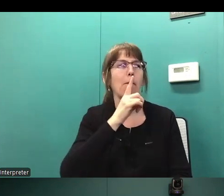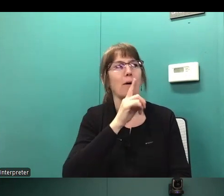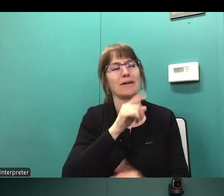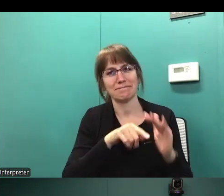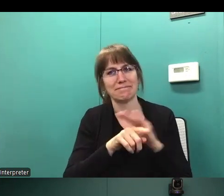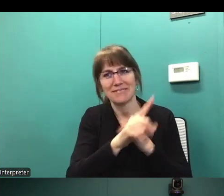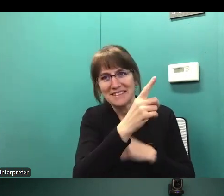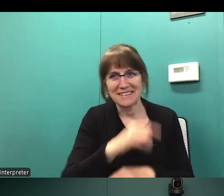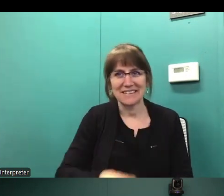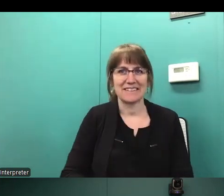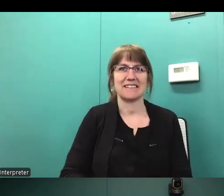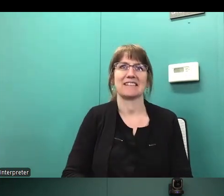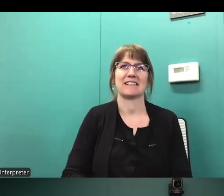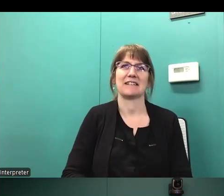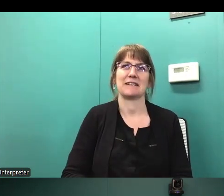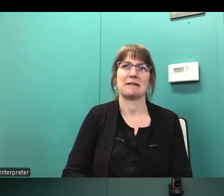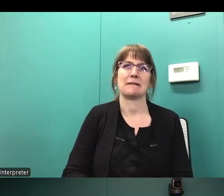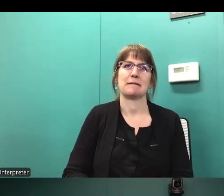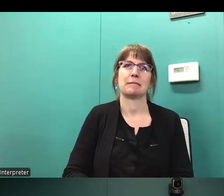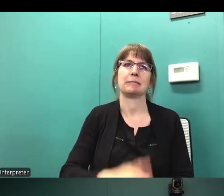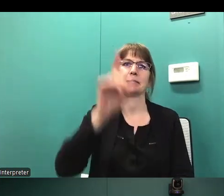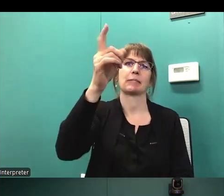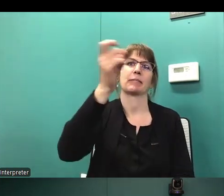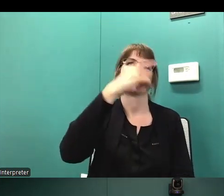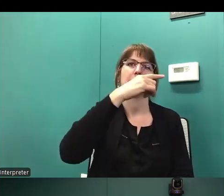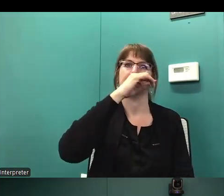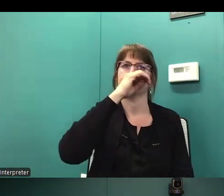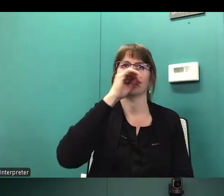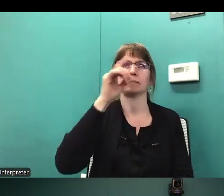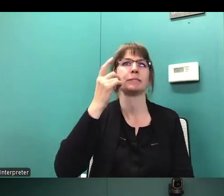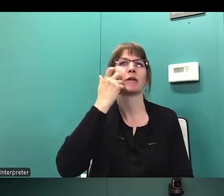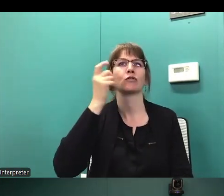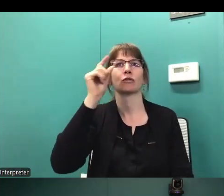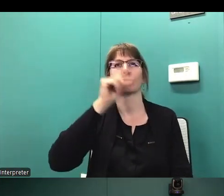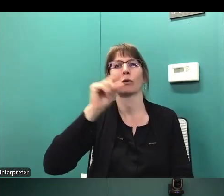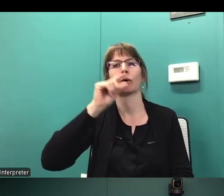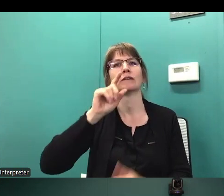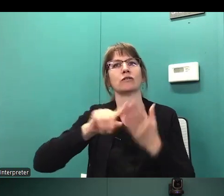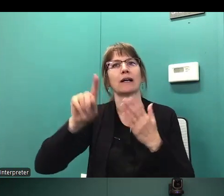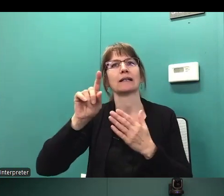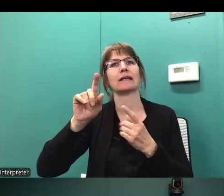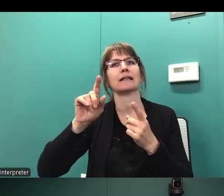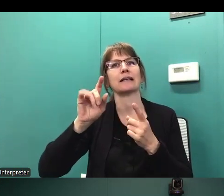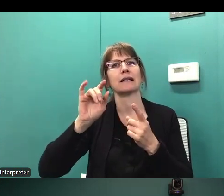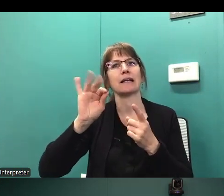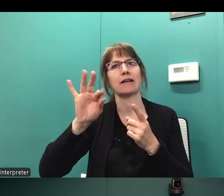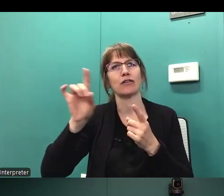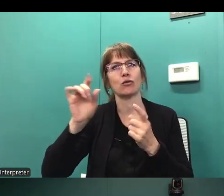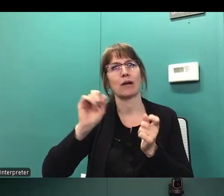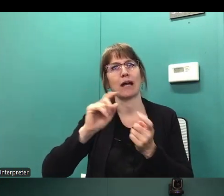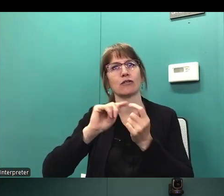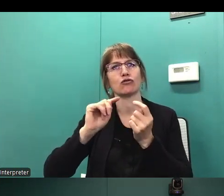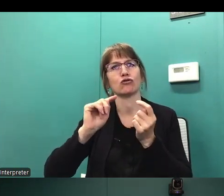I know, brown stages. Hey, I just Googled, I wondered if there was, you can transcribe